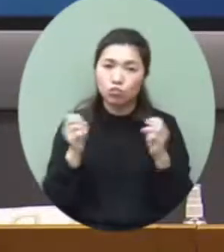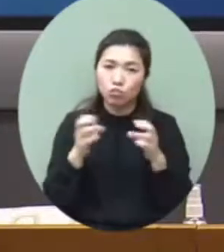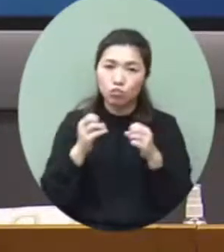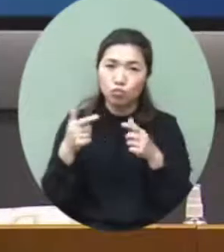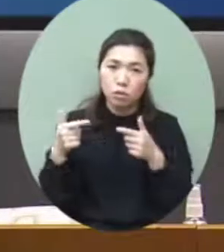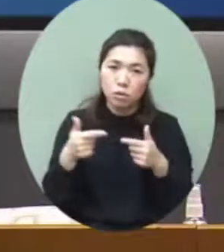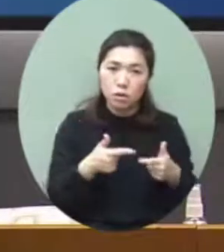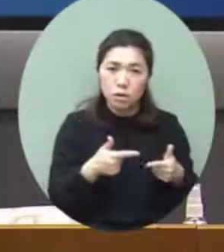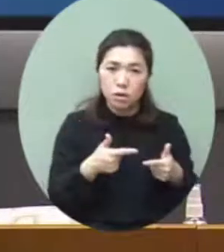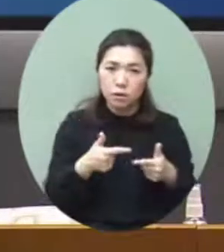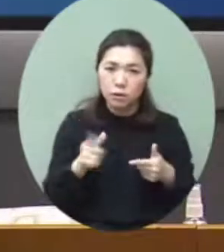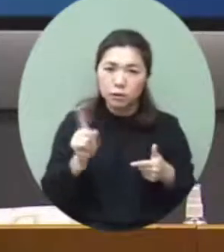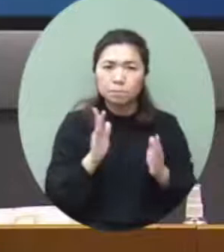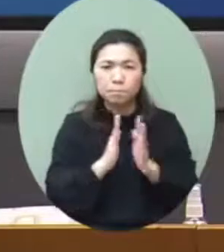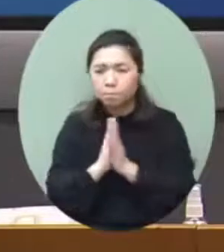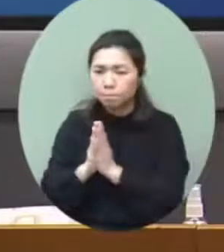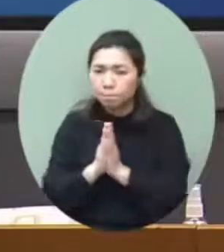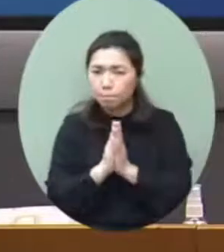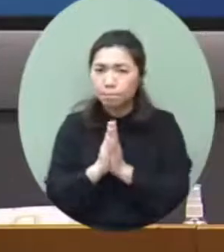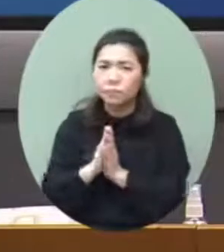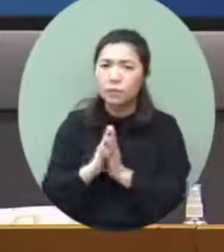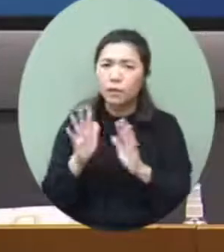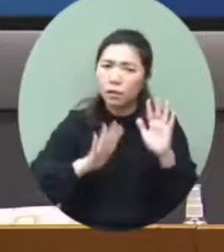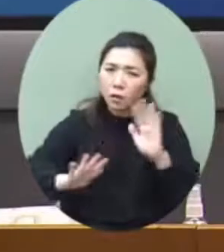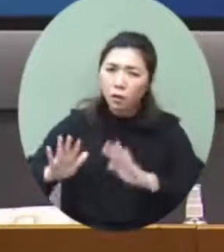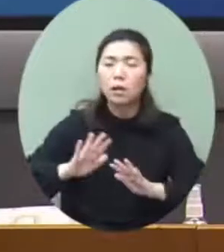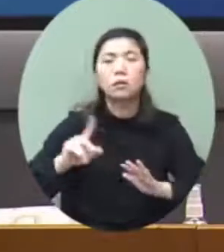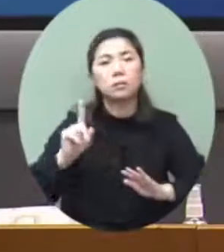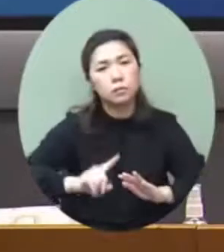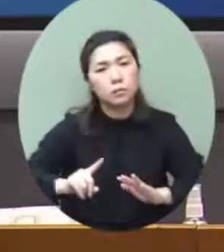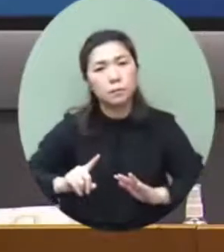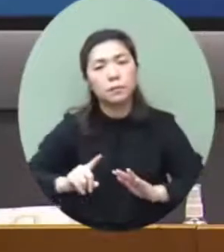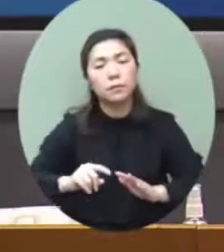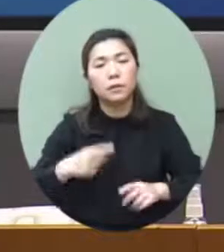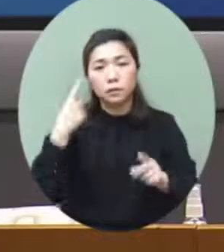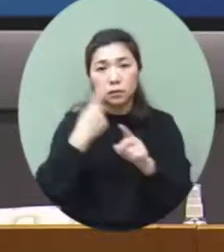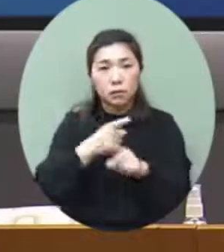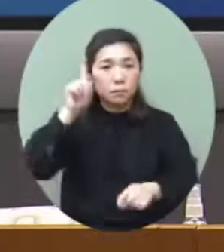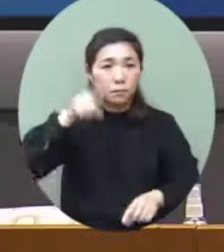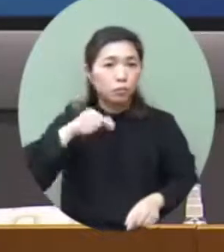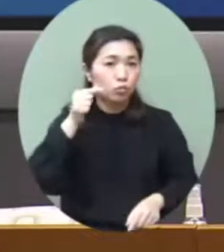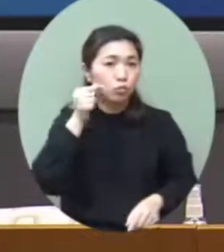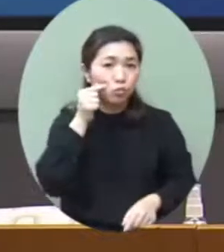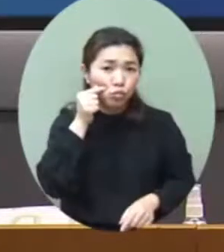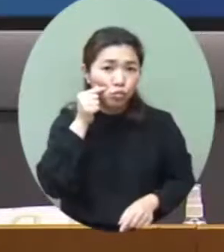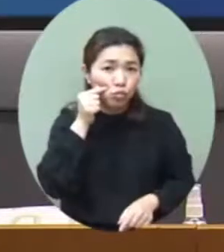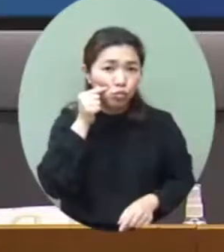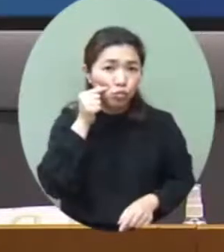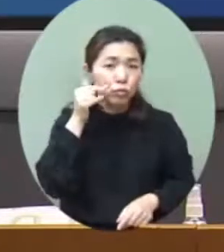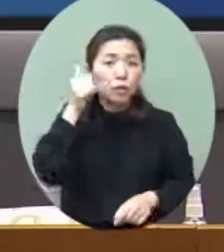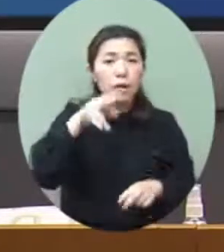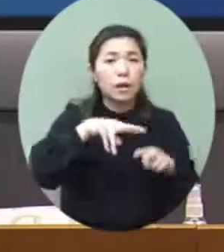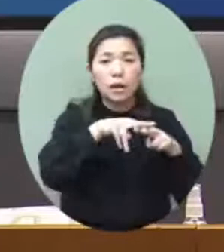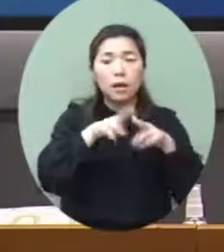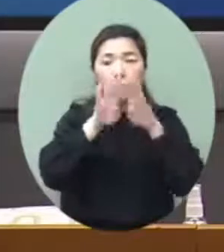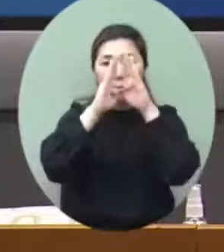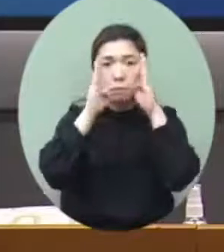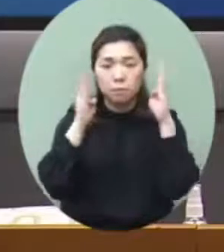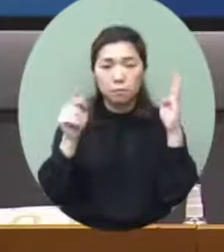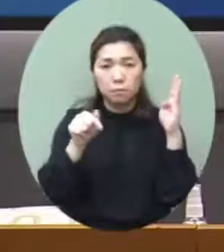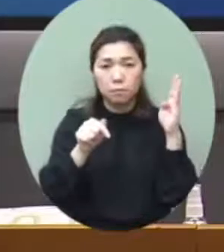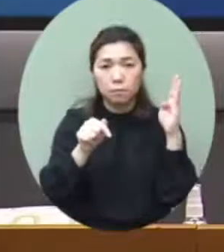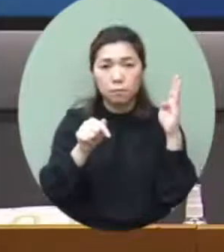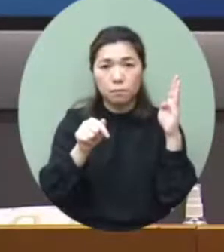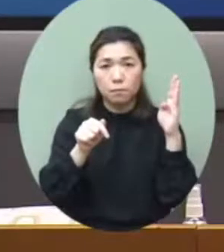been discussing with the HA on a collaborative model on how to cooperate, and they